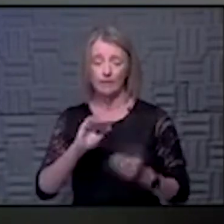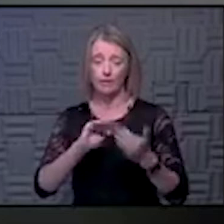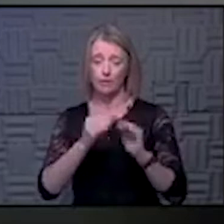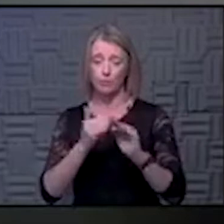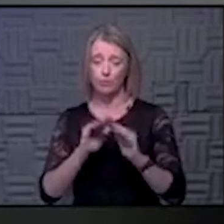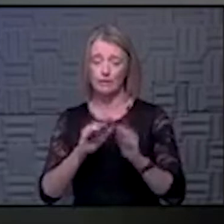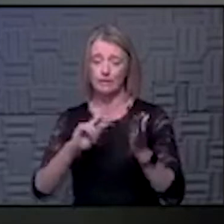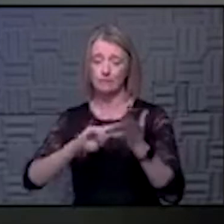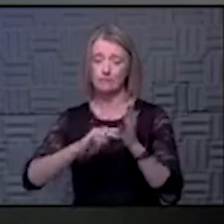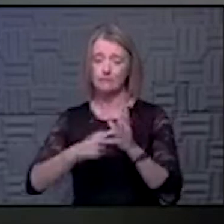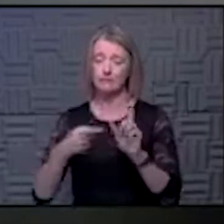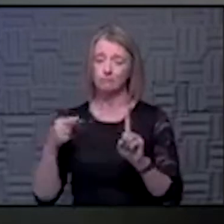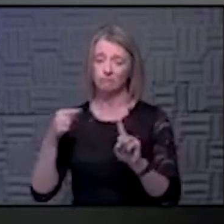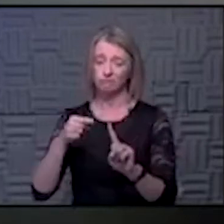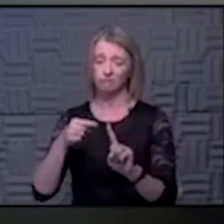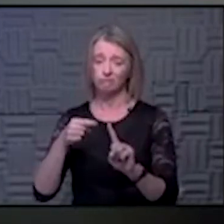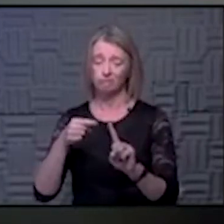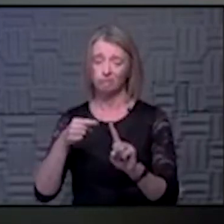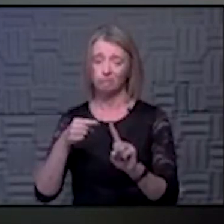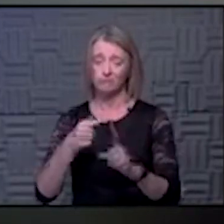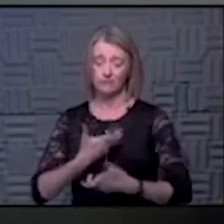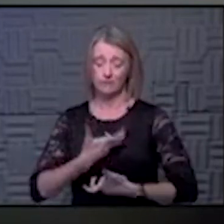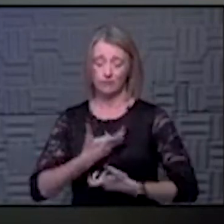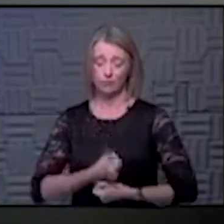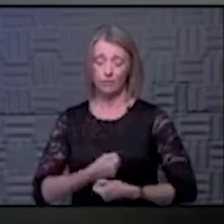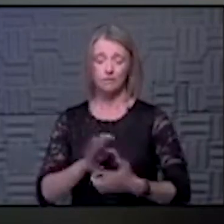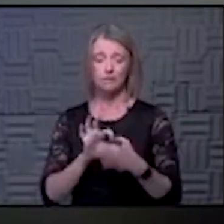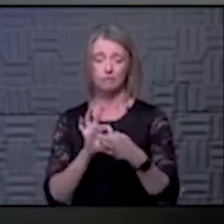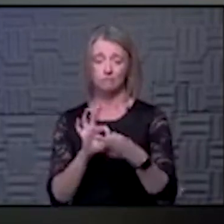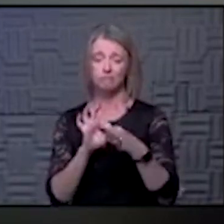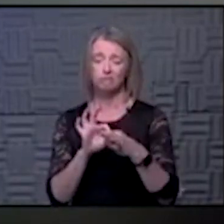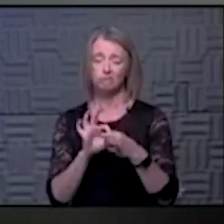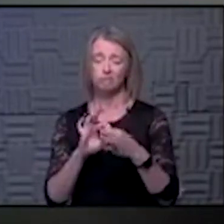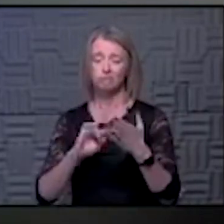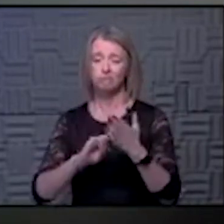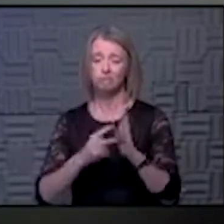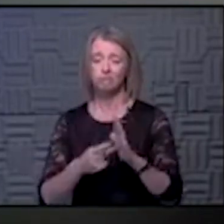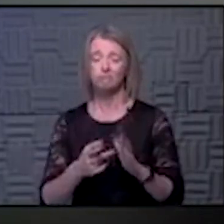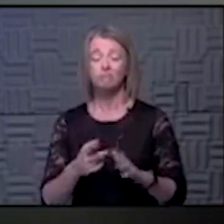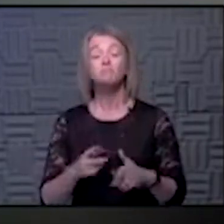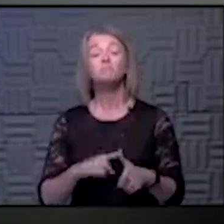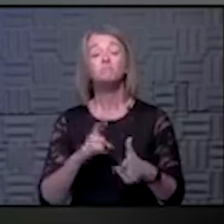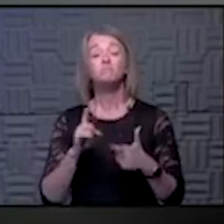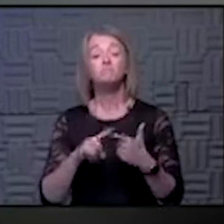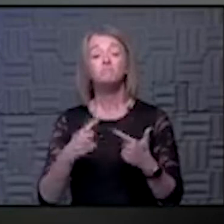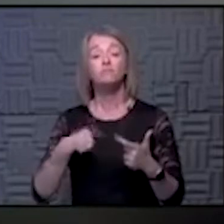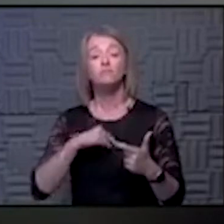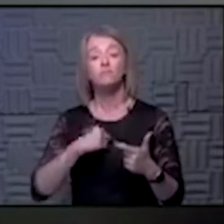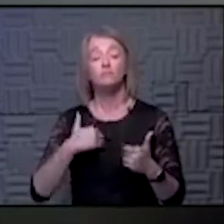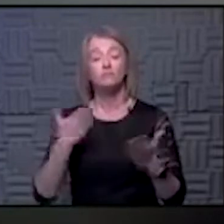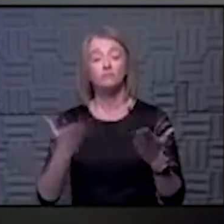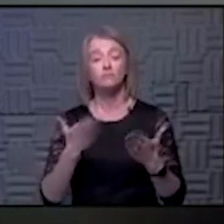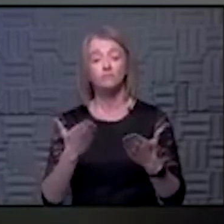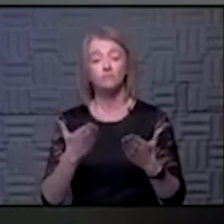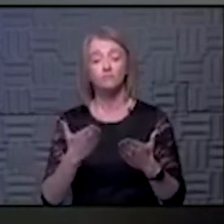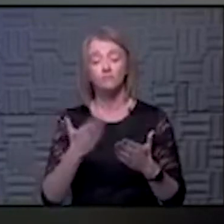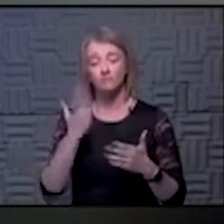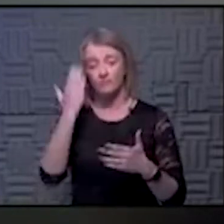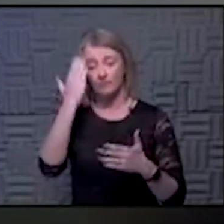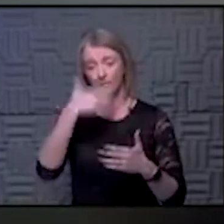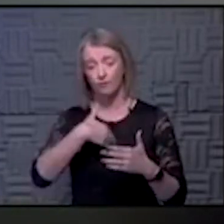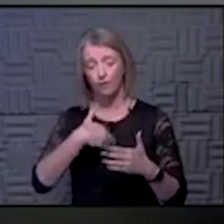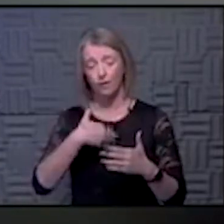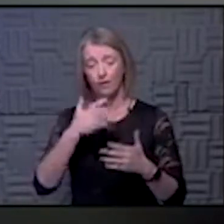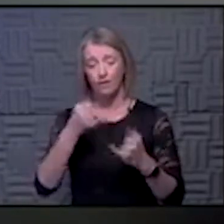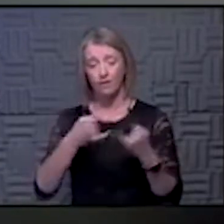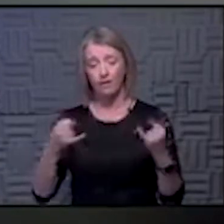is built out of. It's built out of that trust and those relationships. And then we have other services such as the Frontline Therapy